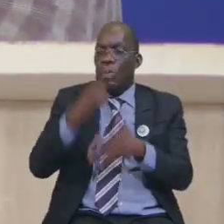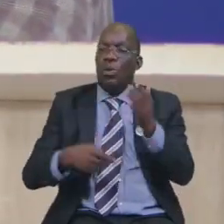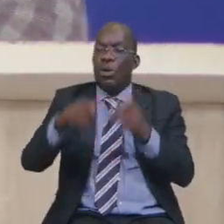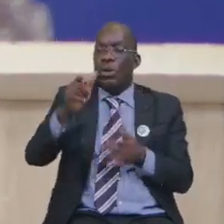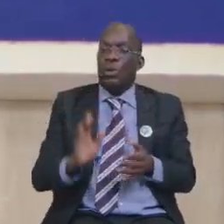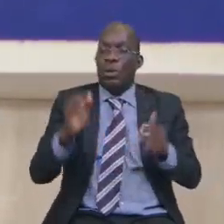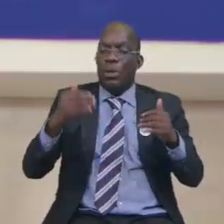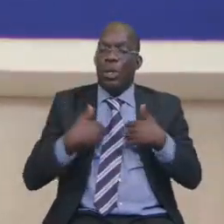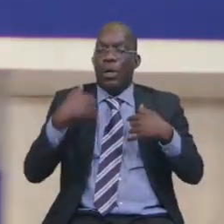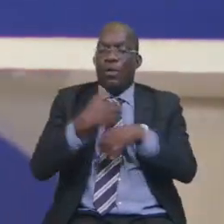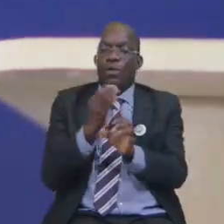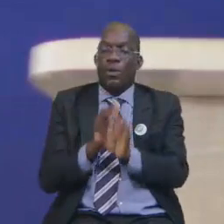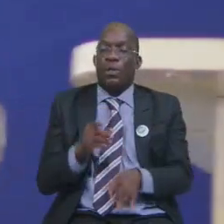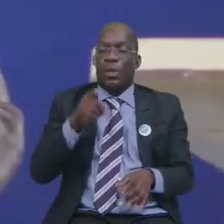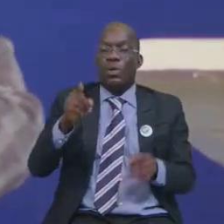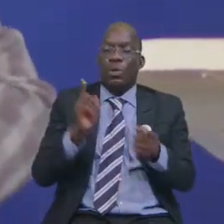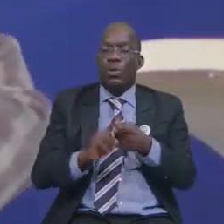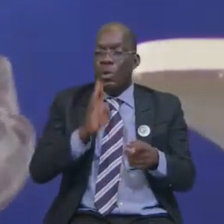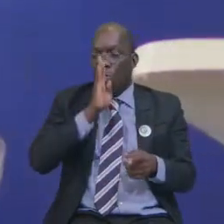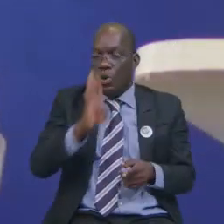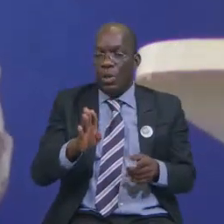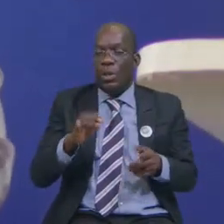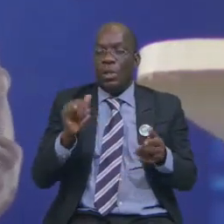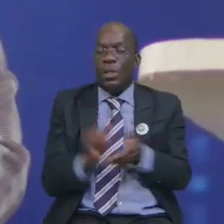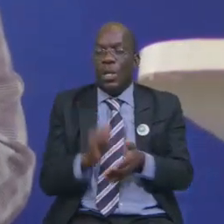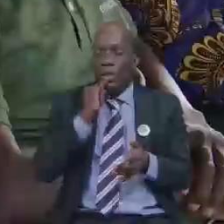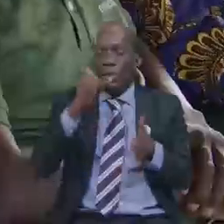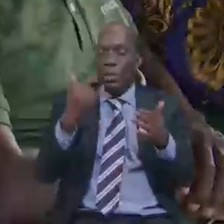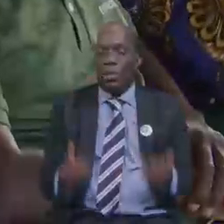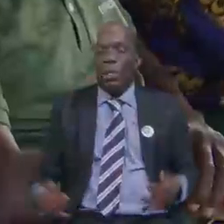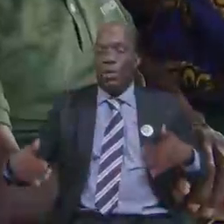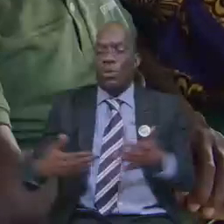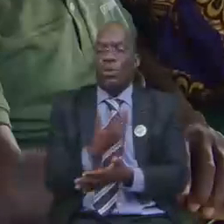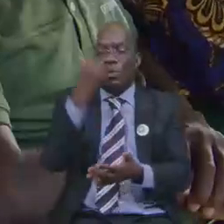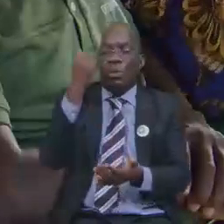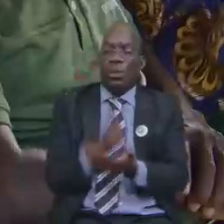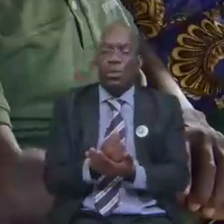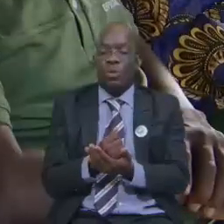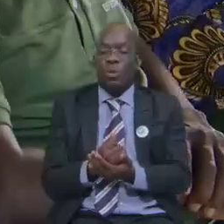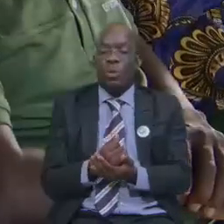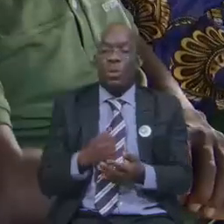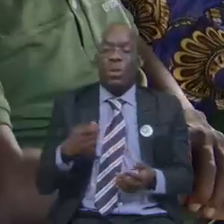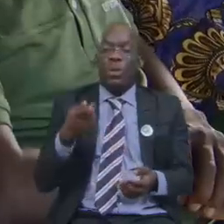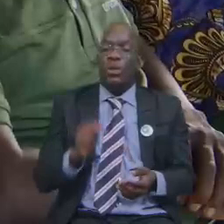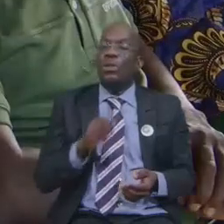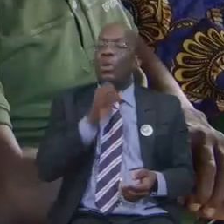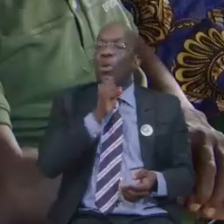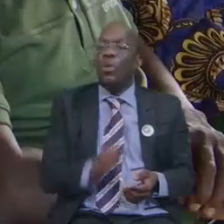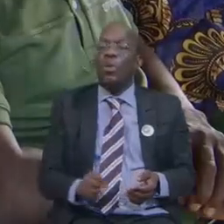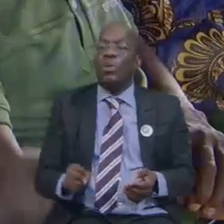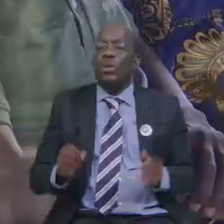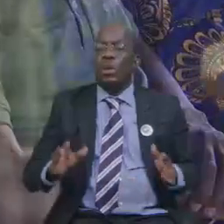created you to be, that is now new. In the old life,